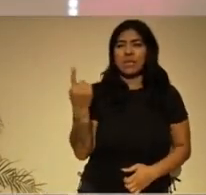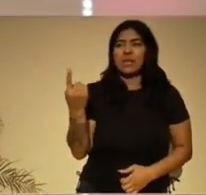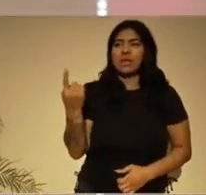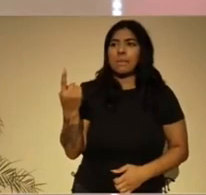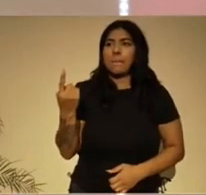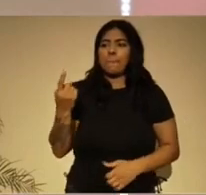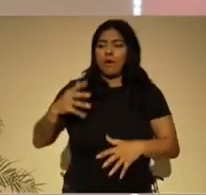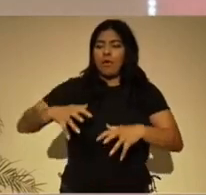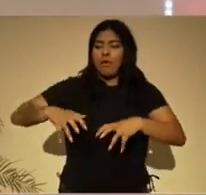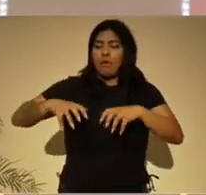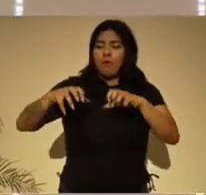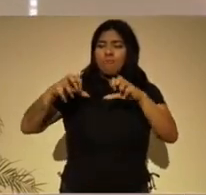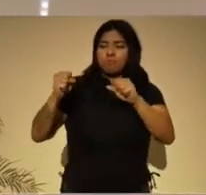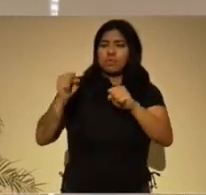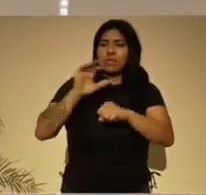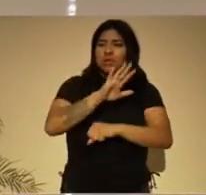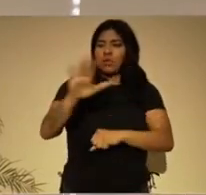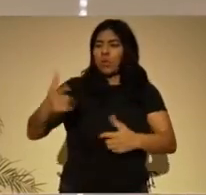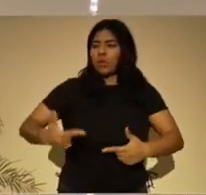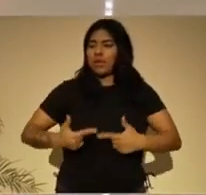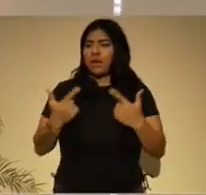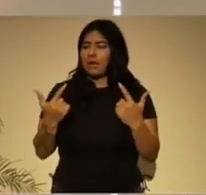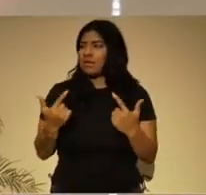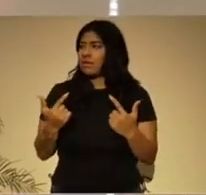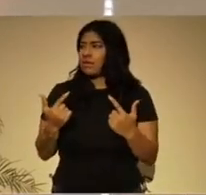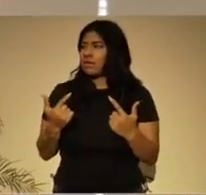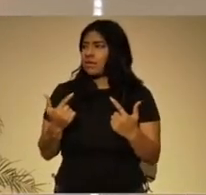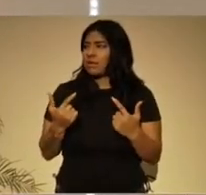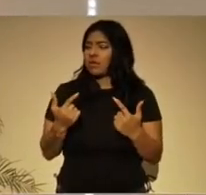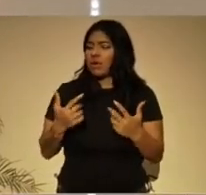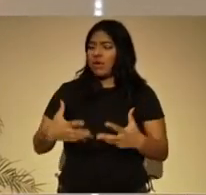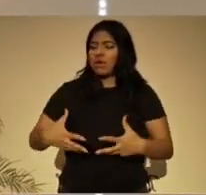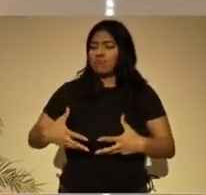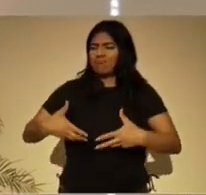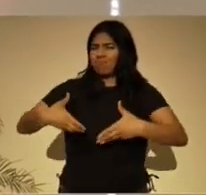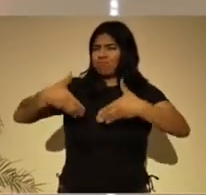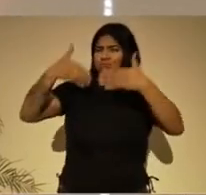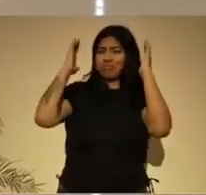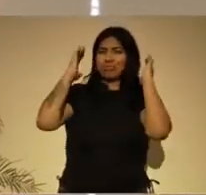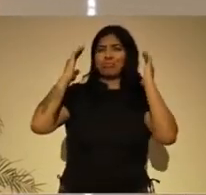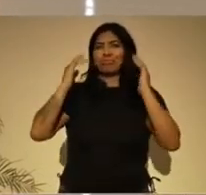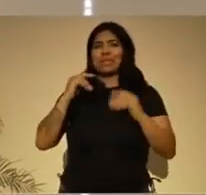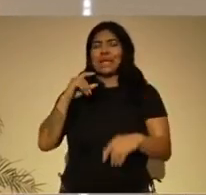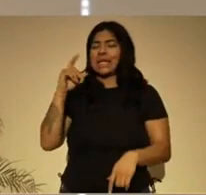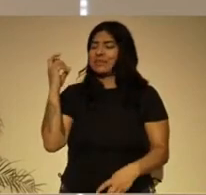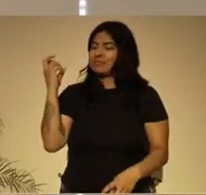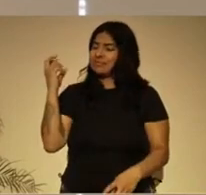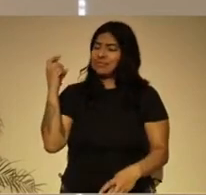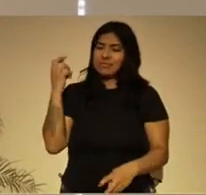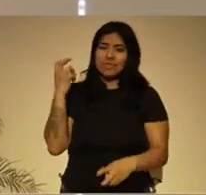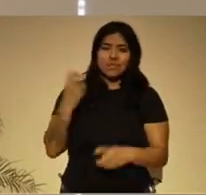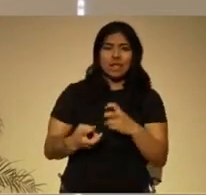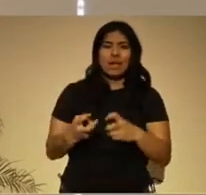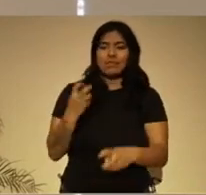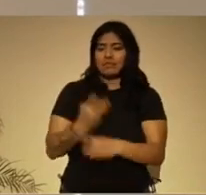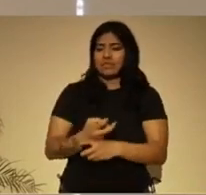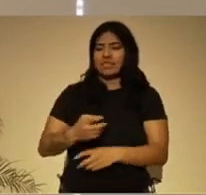being absorbed in your life, consumed, it's difficult to find joy and peace in